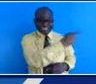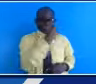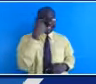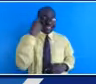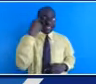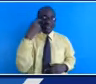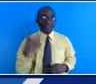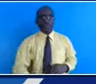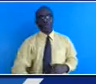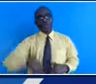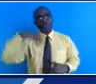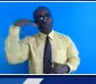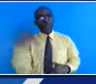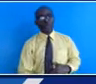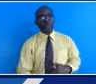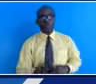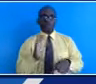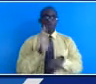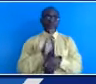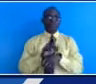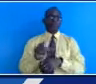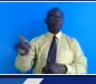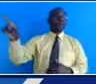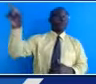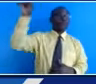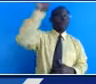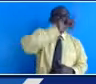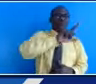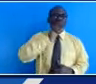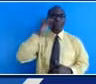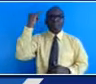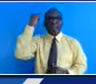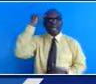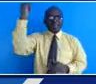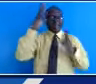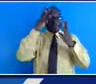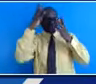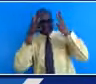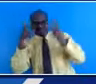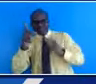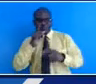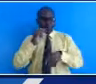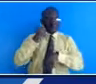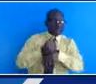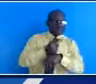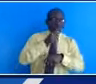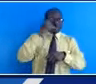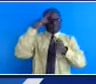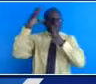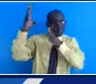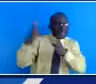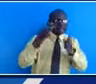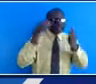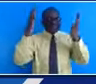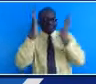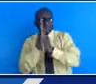to this, retail stores were able to do curbside sales, which is, you know, awkward. It's not the normal way of doing business. Yesterday,